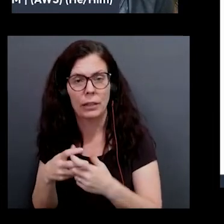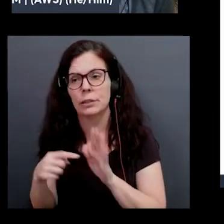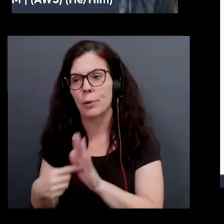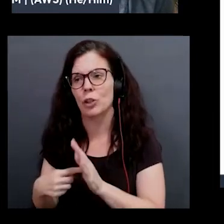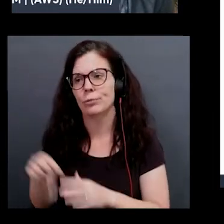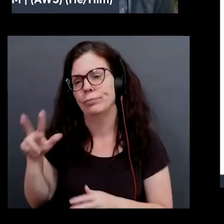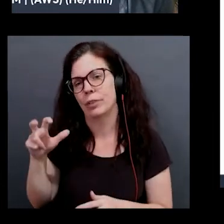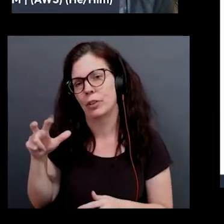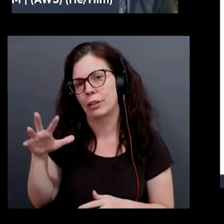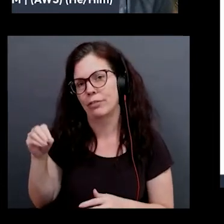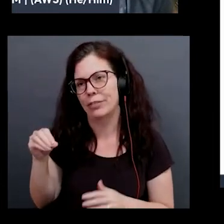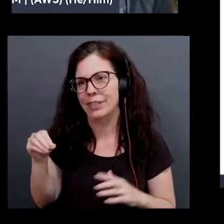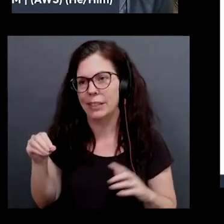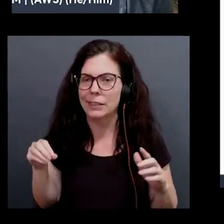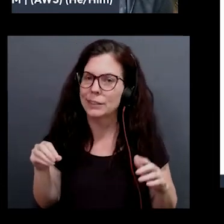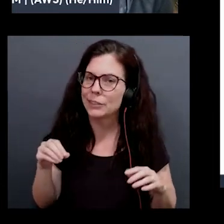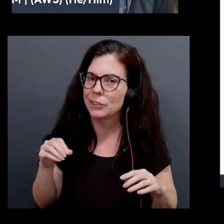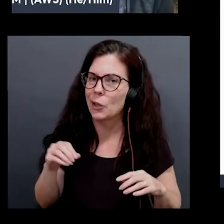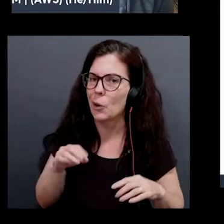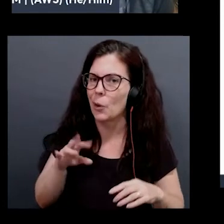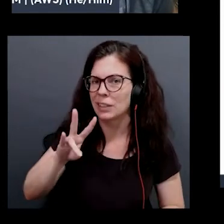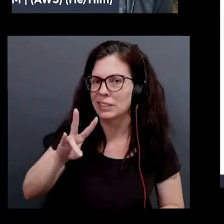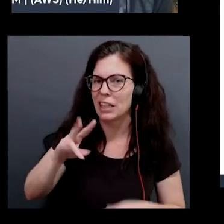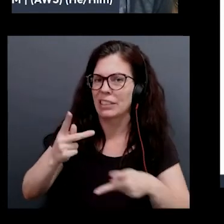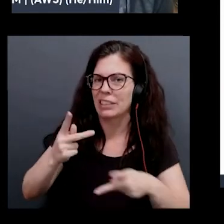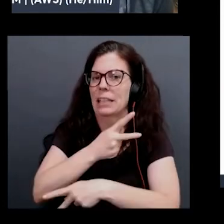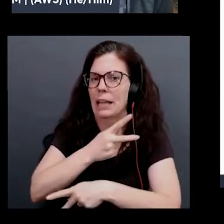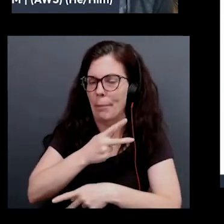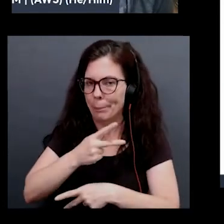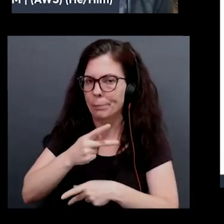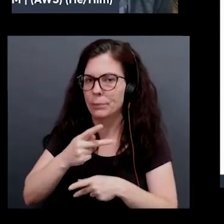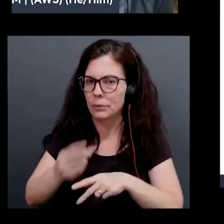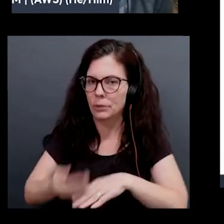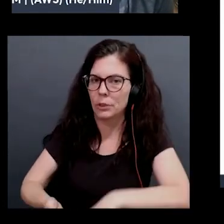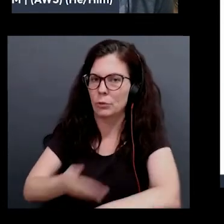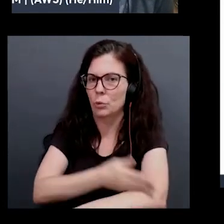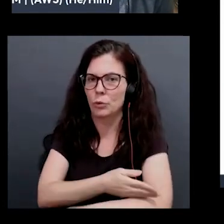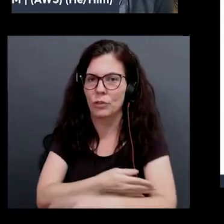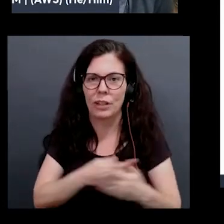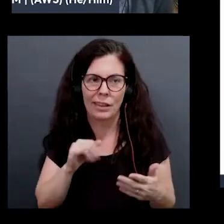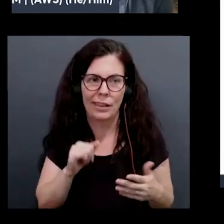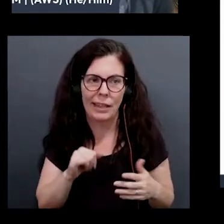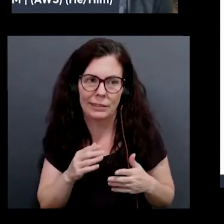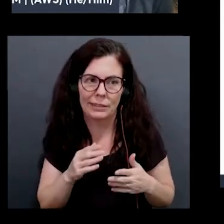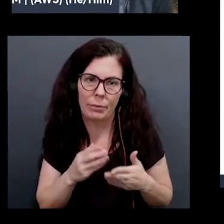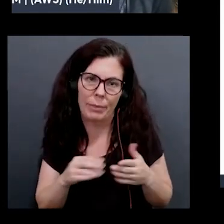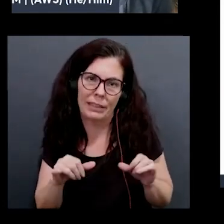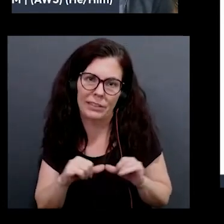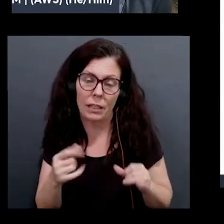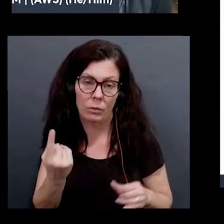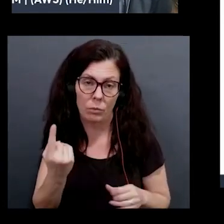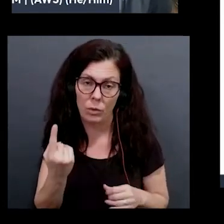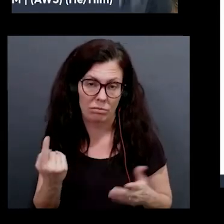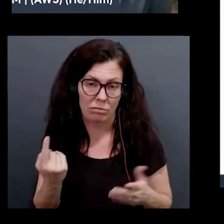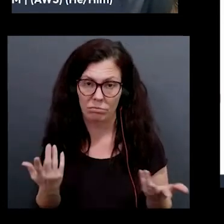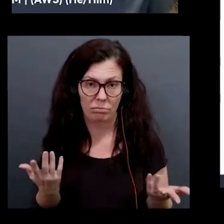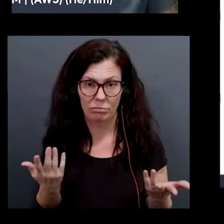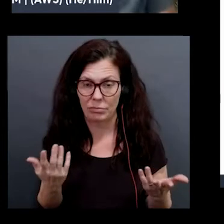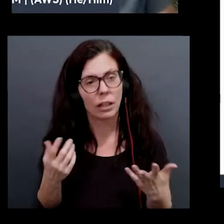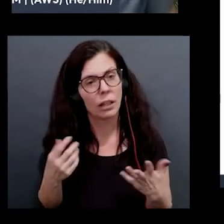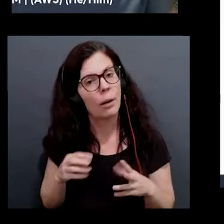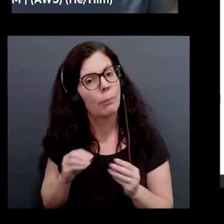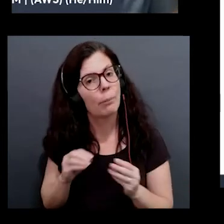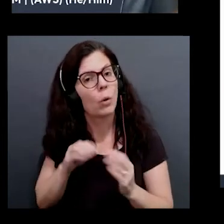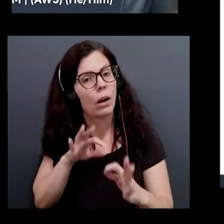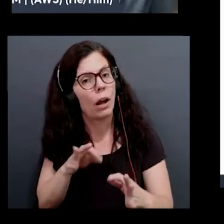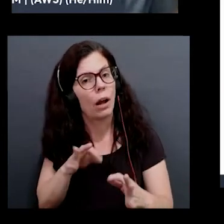talking over 7x improvement at just batch size 1 of just running in a more optimized model and